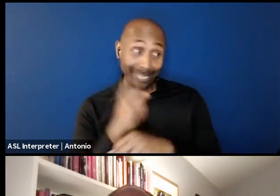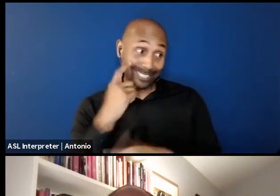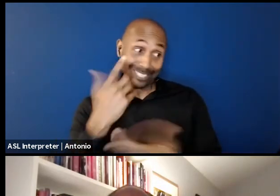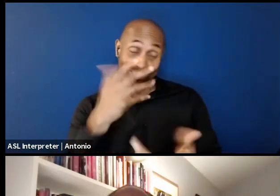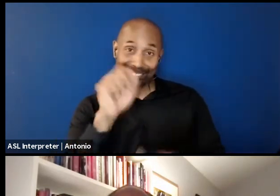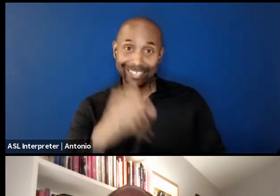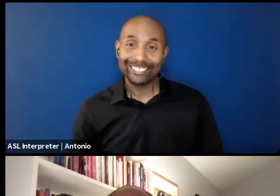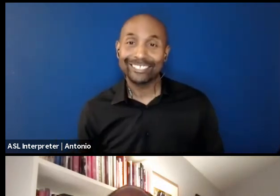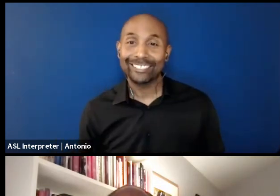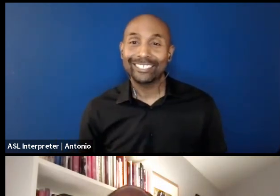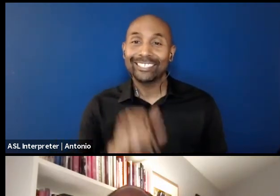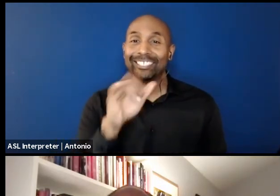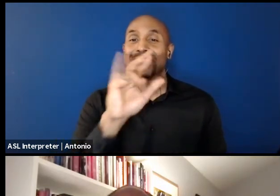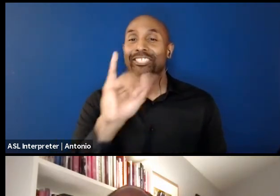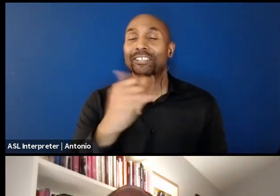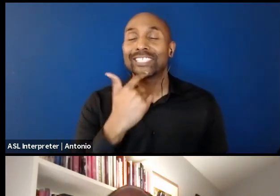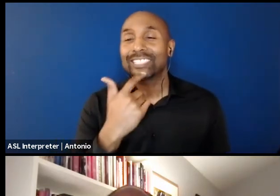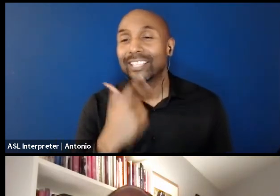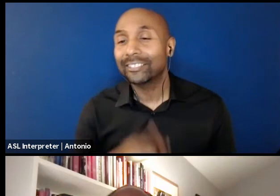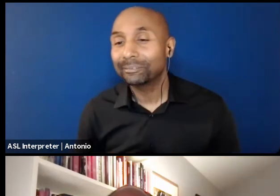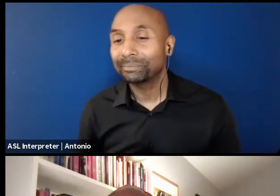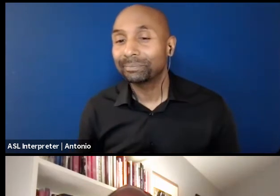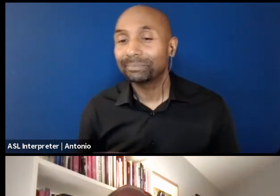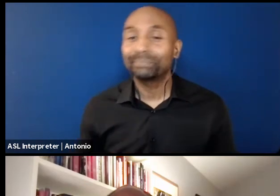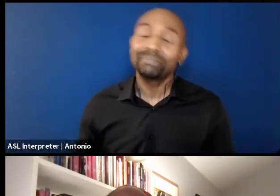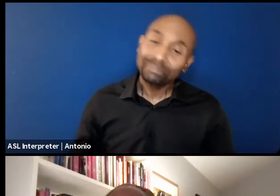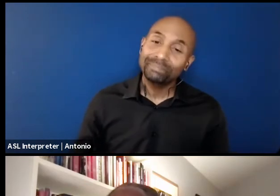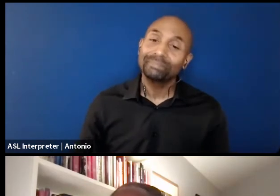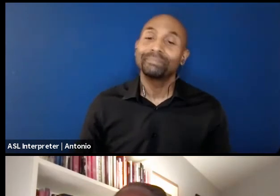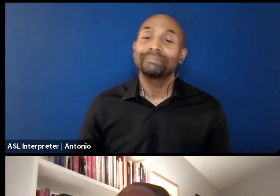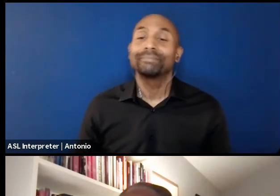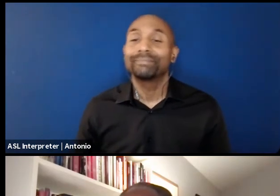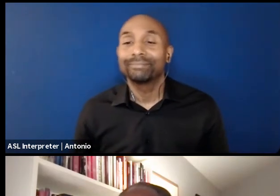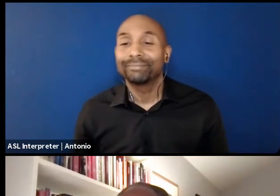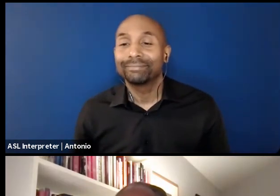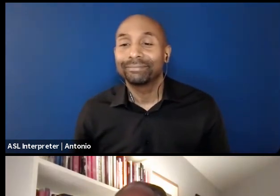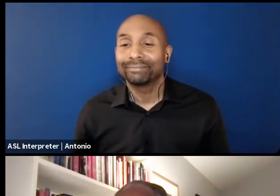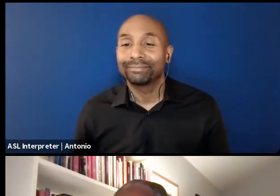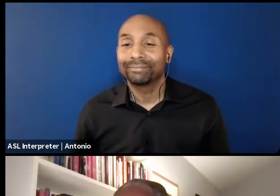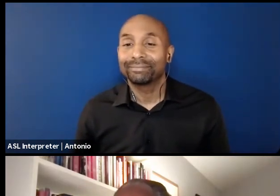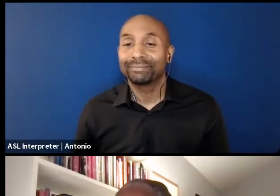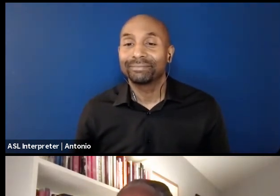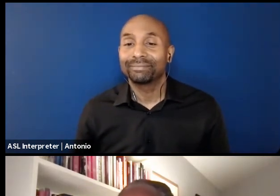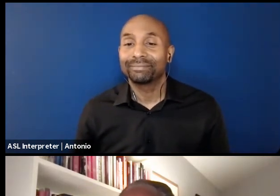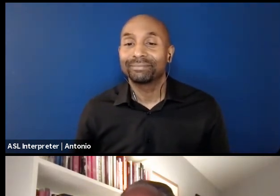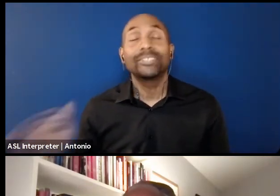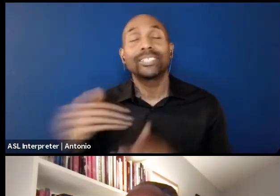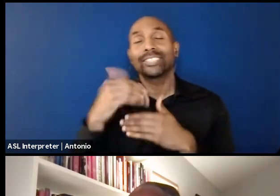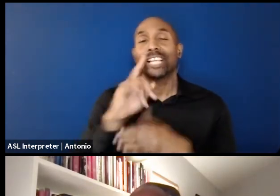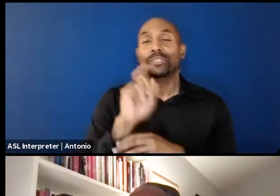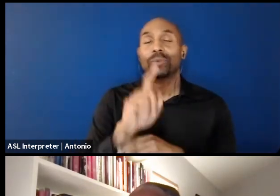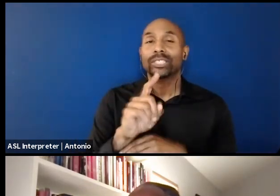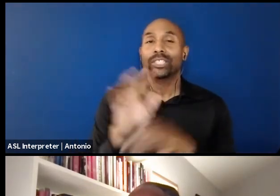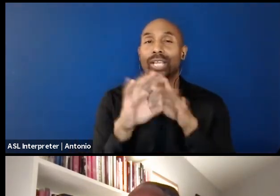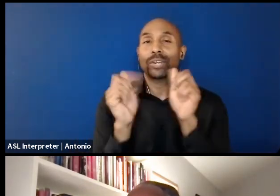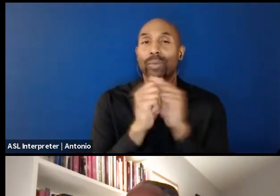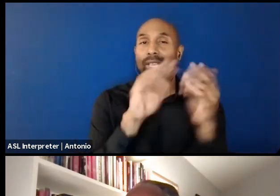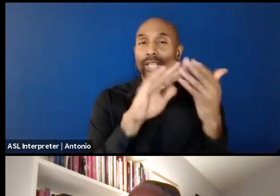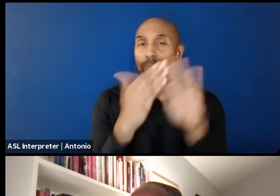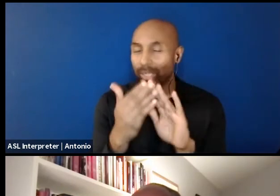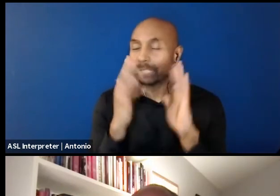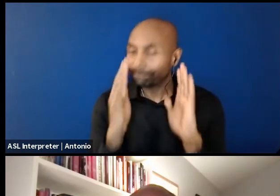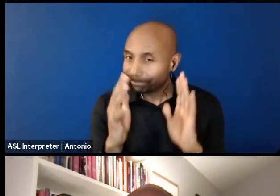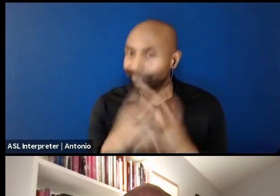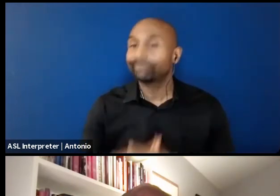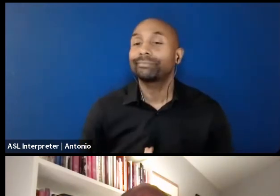right. Awesome. So this next question is centered around community and in a particular way. So